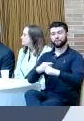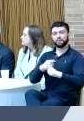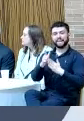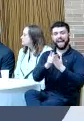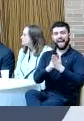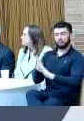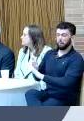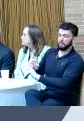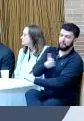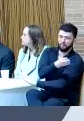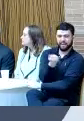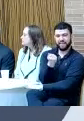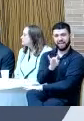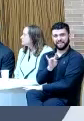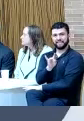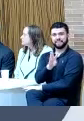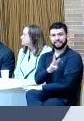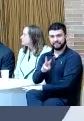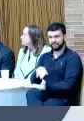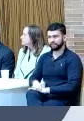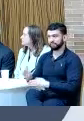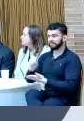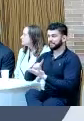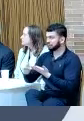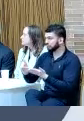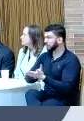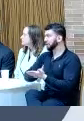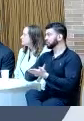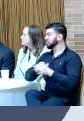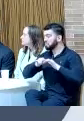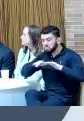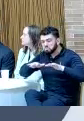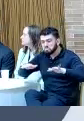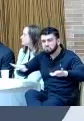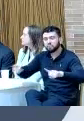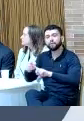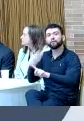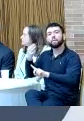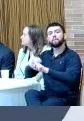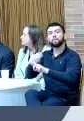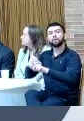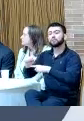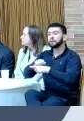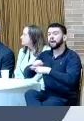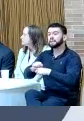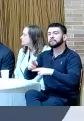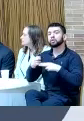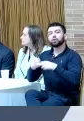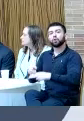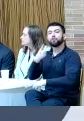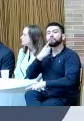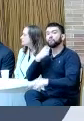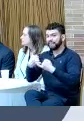no exemptions discrimination was pated through mortgage practices called redlining and stering and